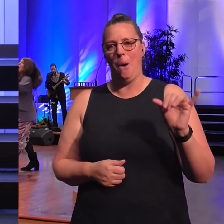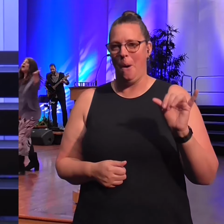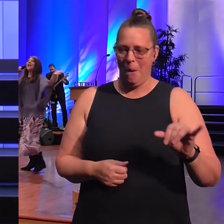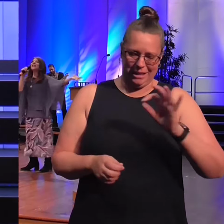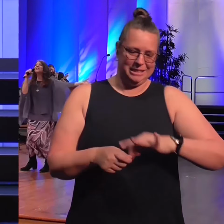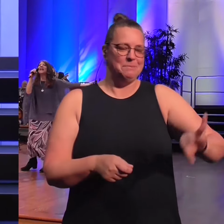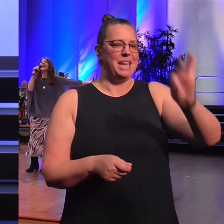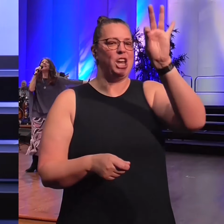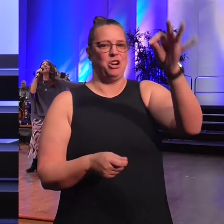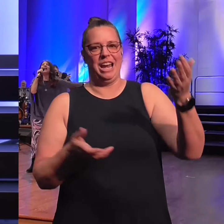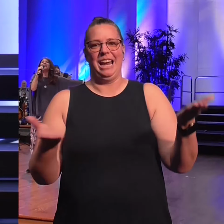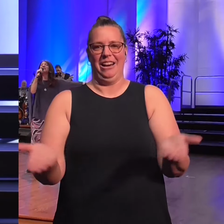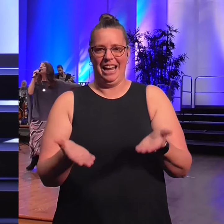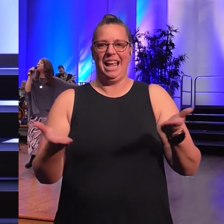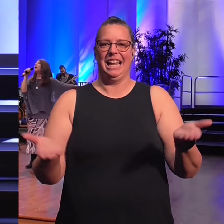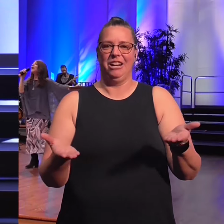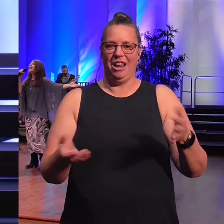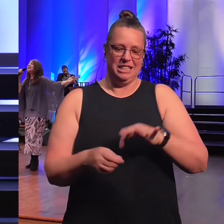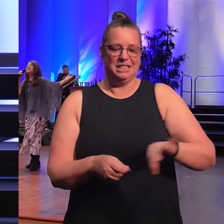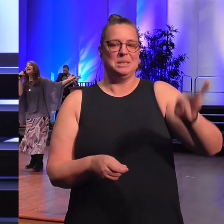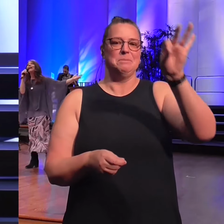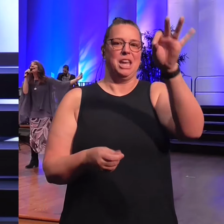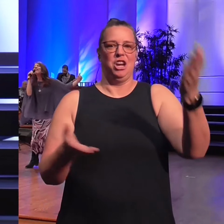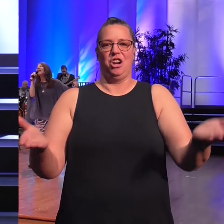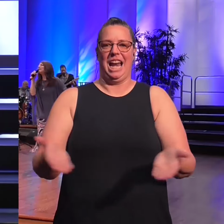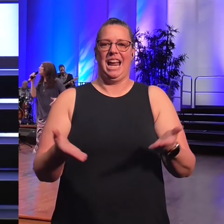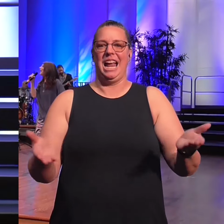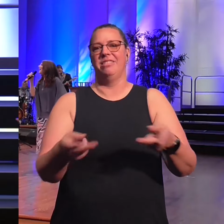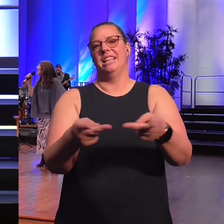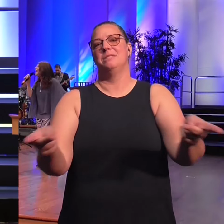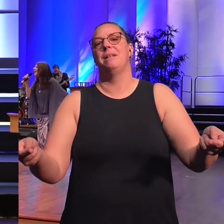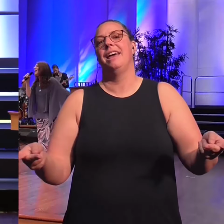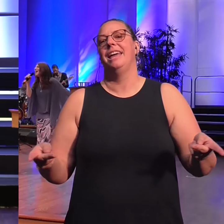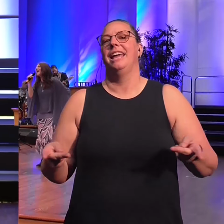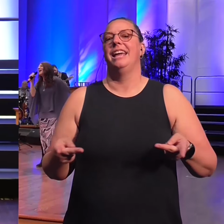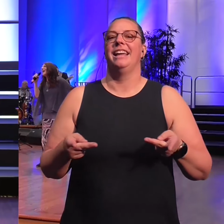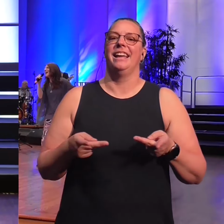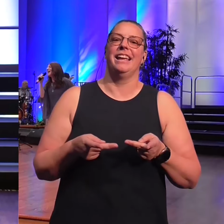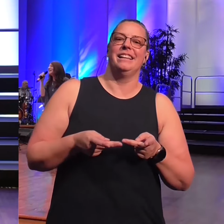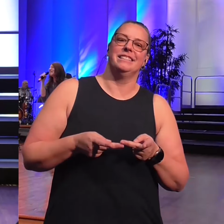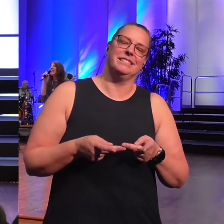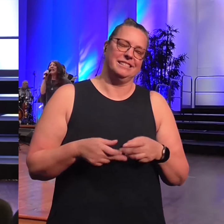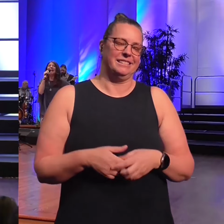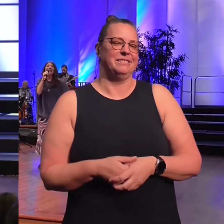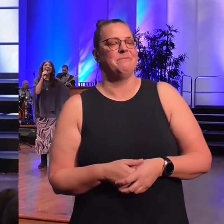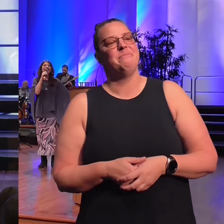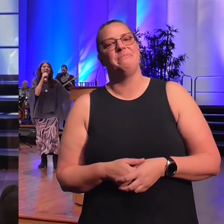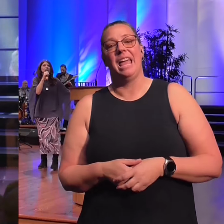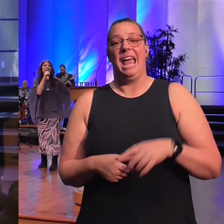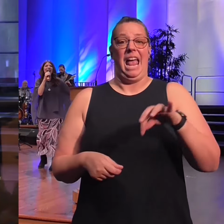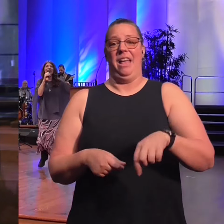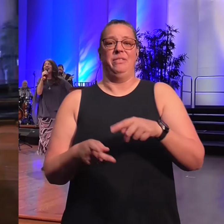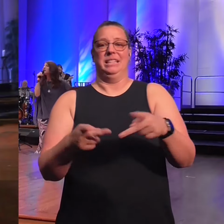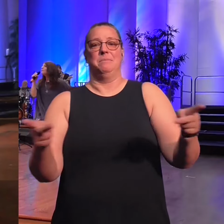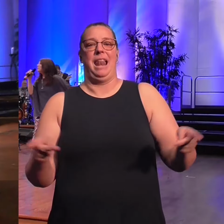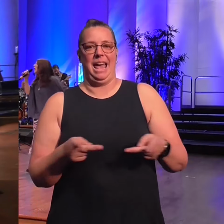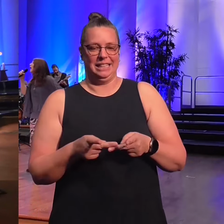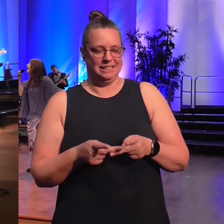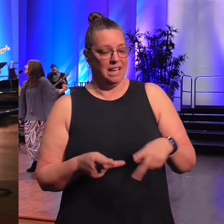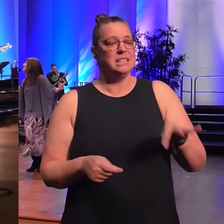yeah. Spirit is in this. Spirit is in this place. In this